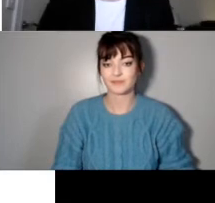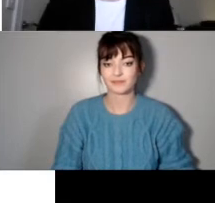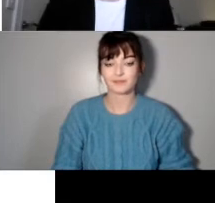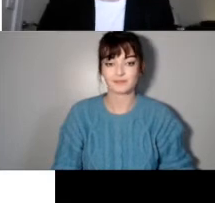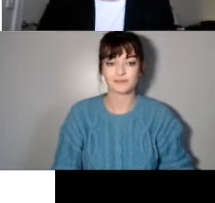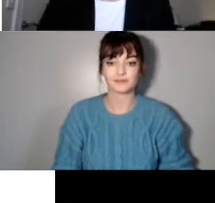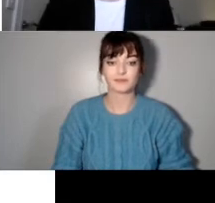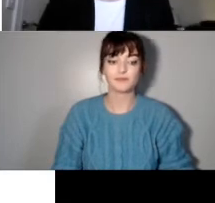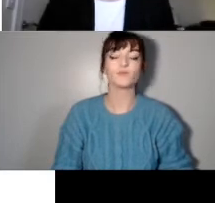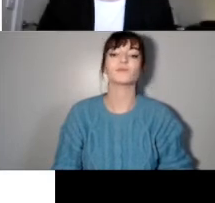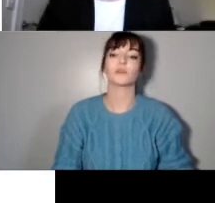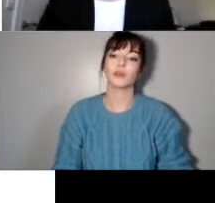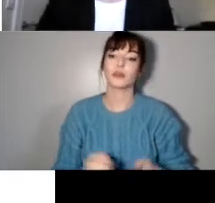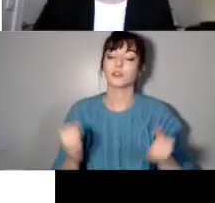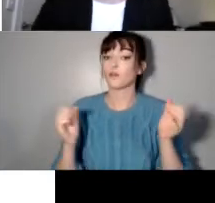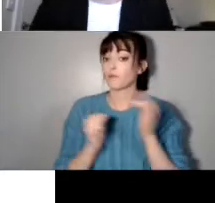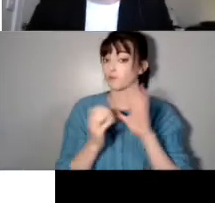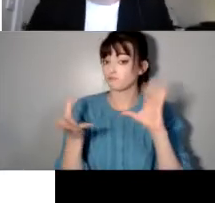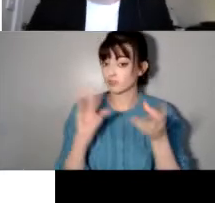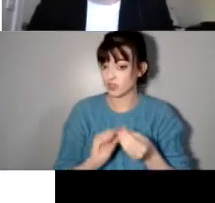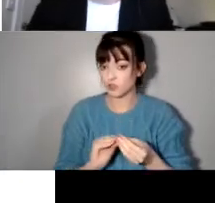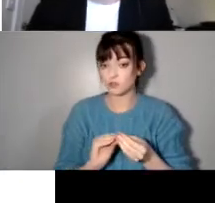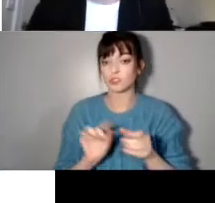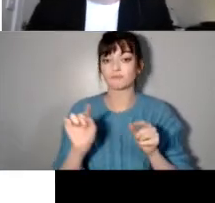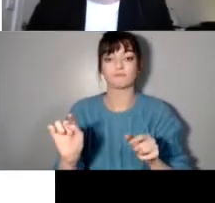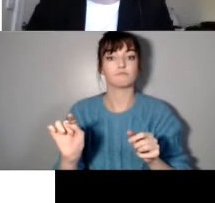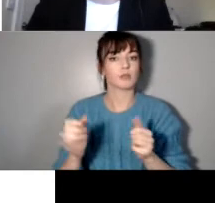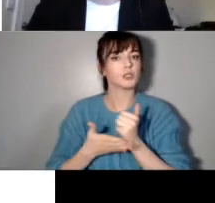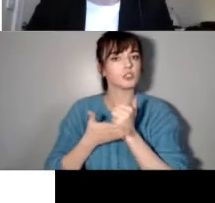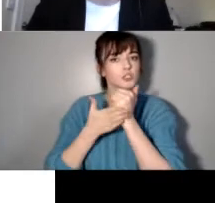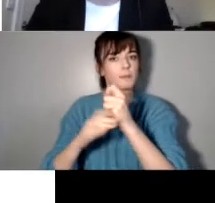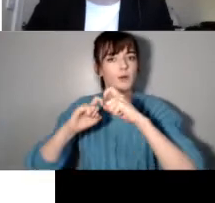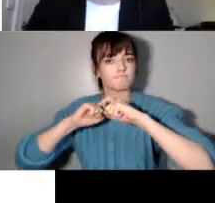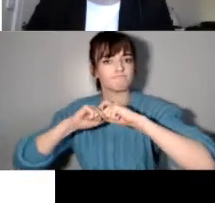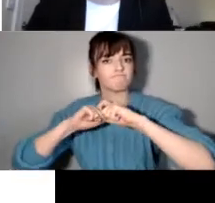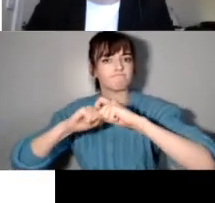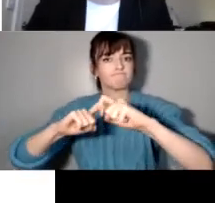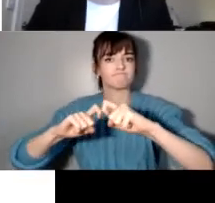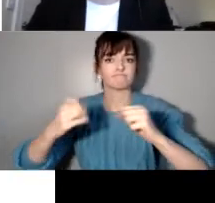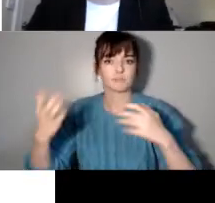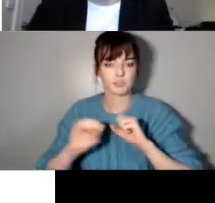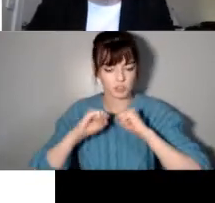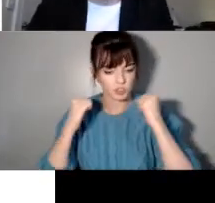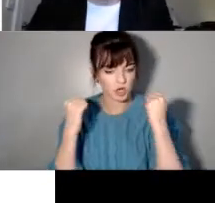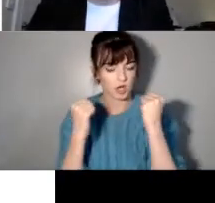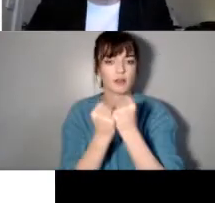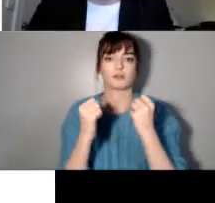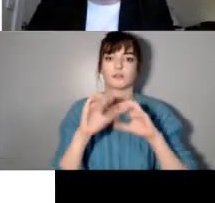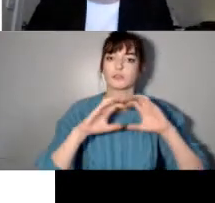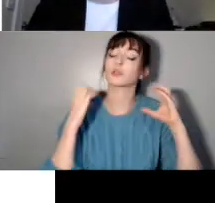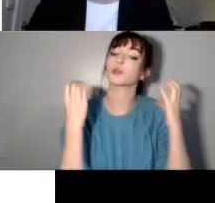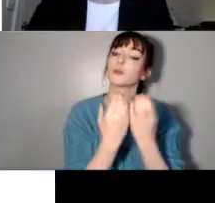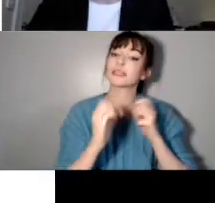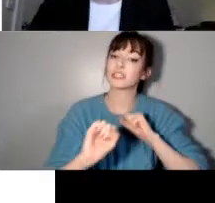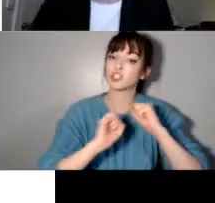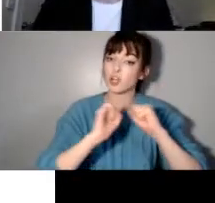In terms of conclusions, if the level of support need is held constant, providing services in the community is more costly, but this comes with significant